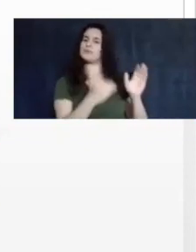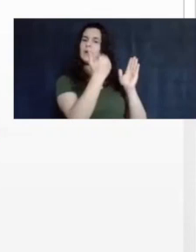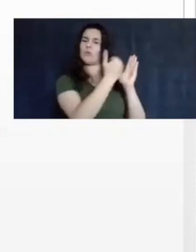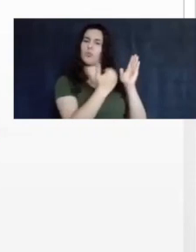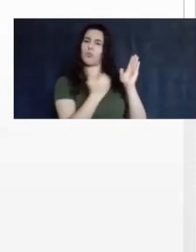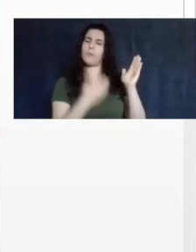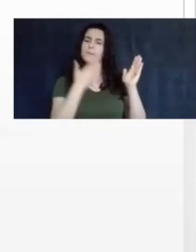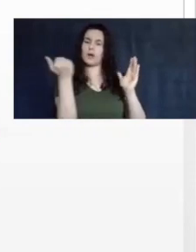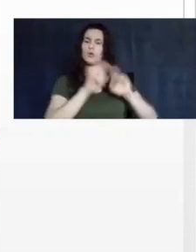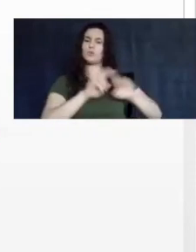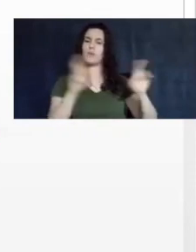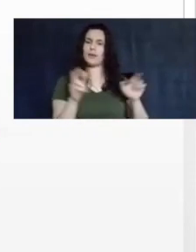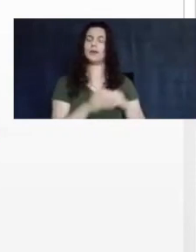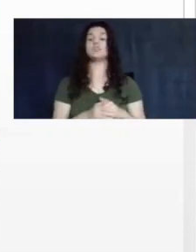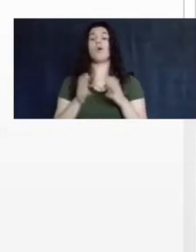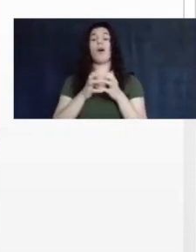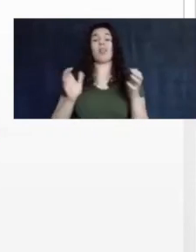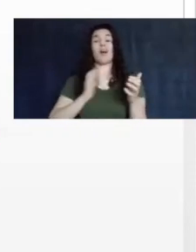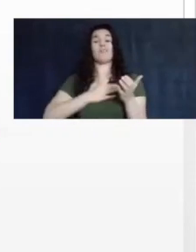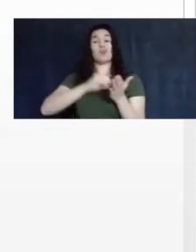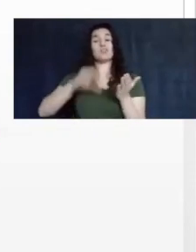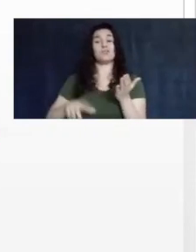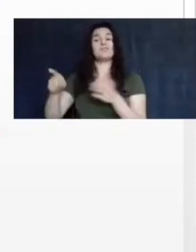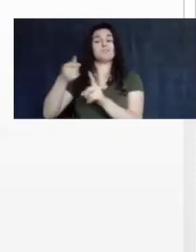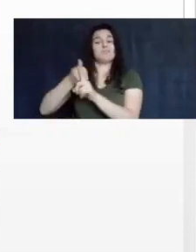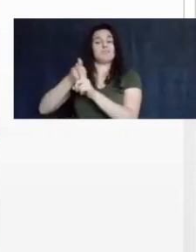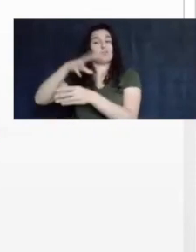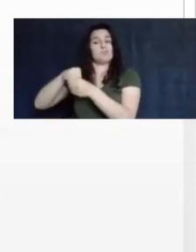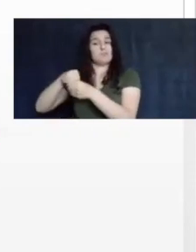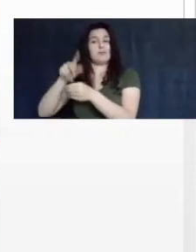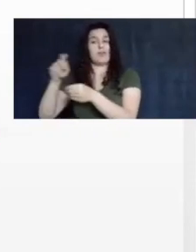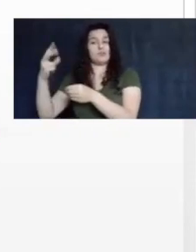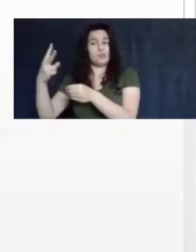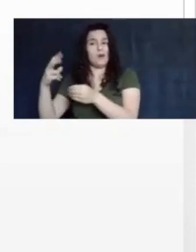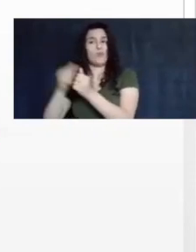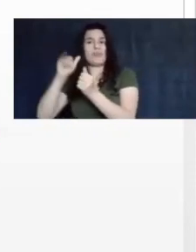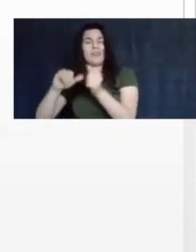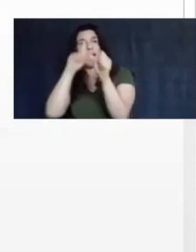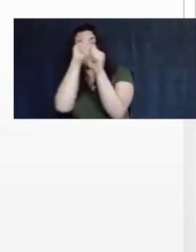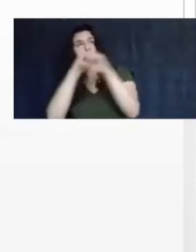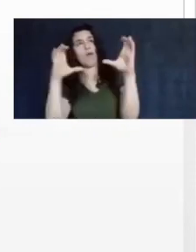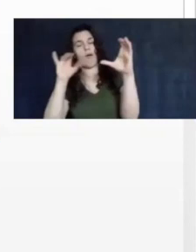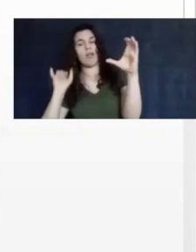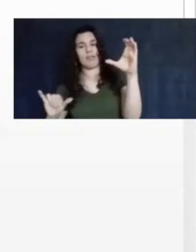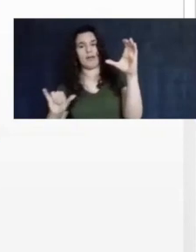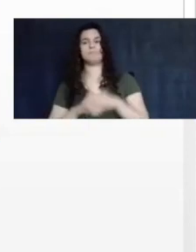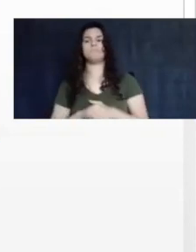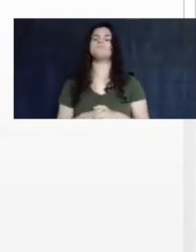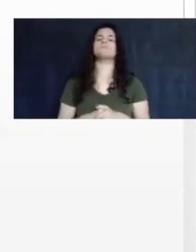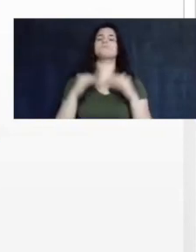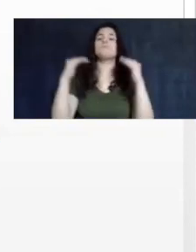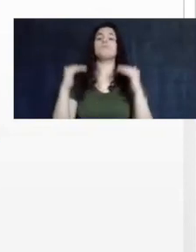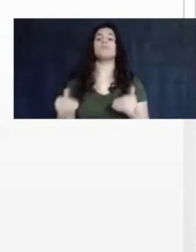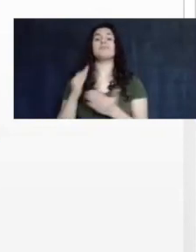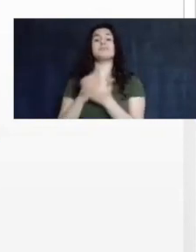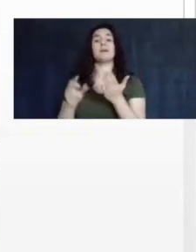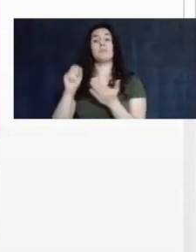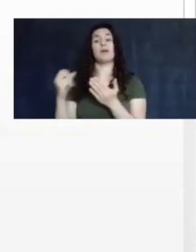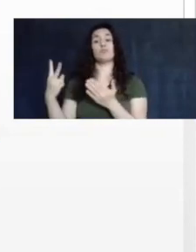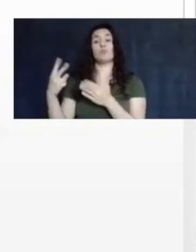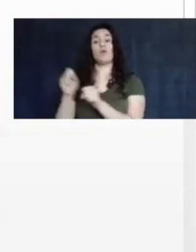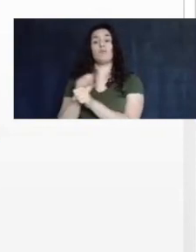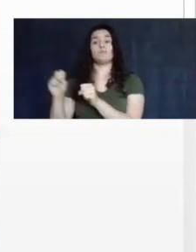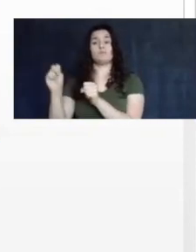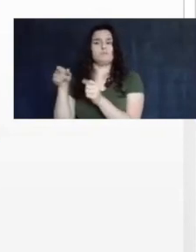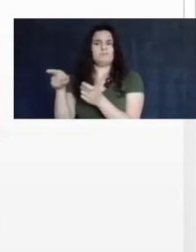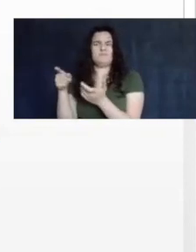K-12 educators with that scenario in mind. We do have some that are in the K-12 system that want to leave the K-12 system and want to earn this